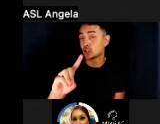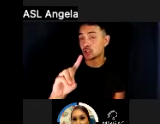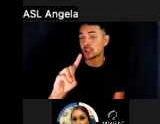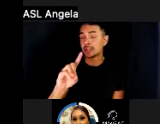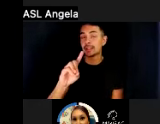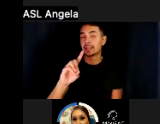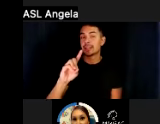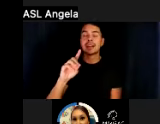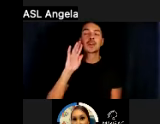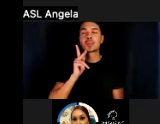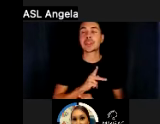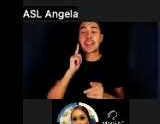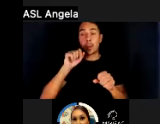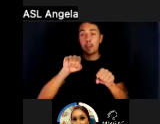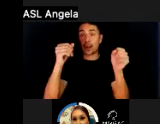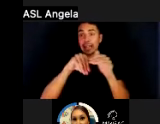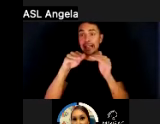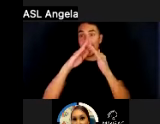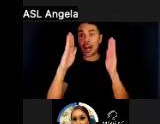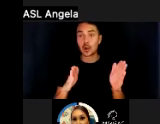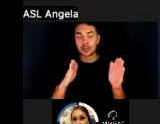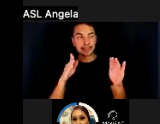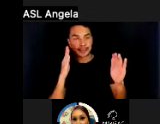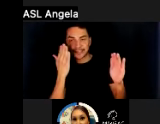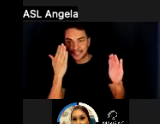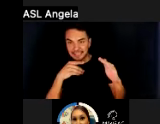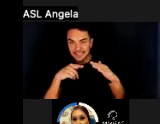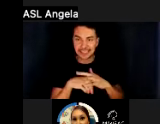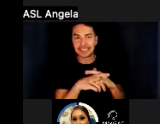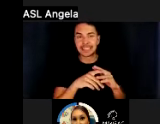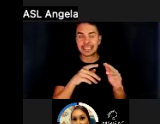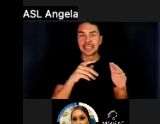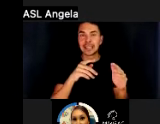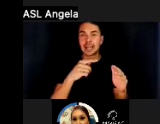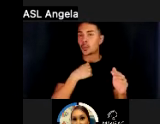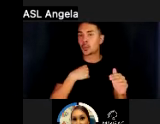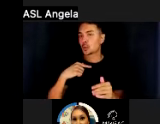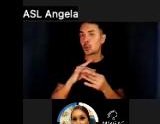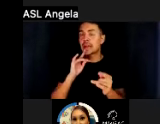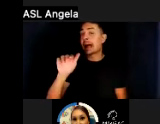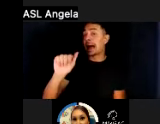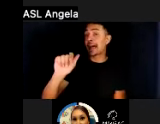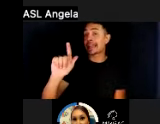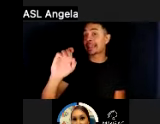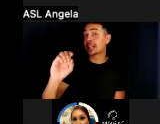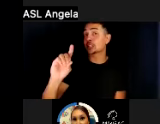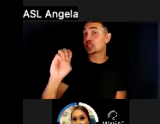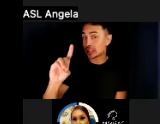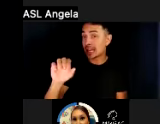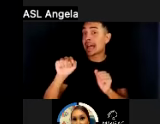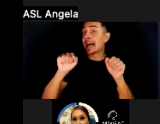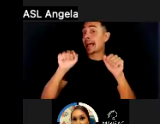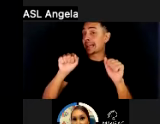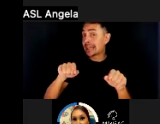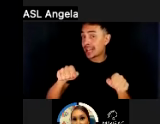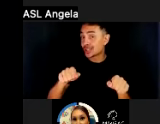intruder at my home, or the alleged robber or the what, but we say alleged sex offender or alleged perpetrator